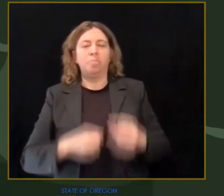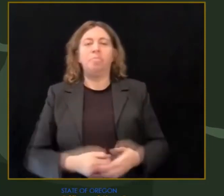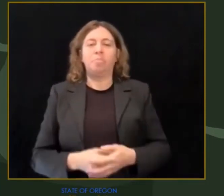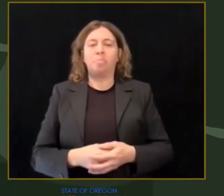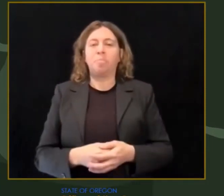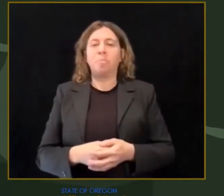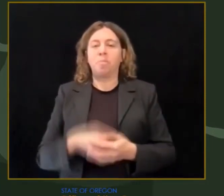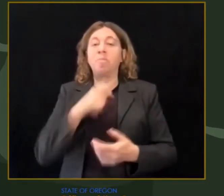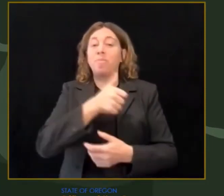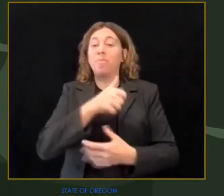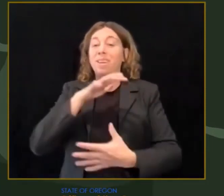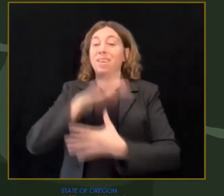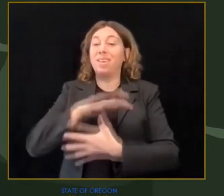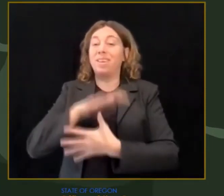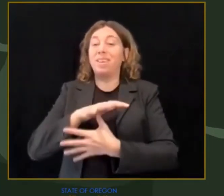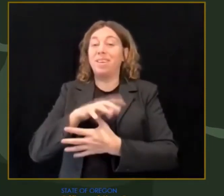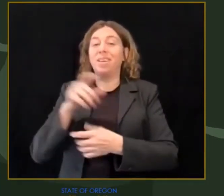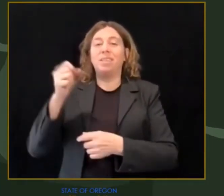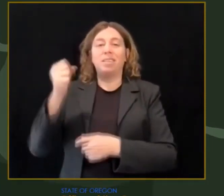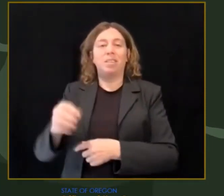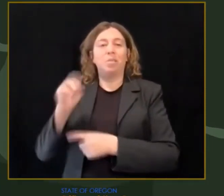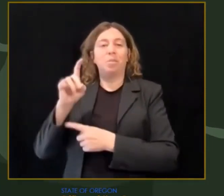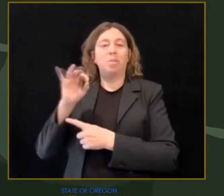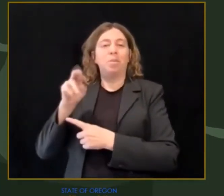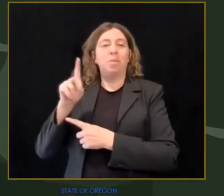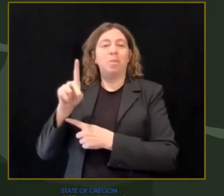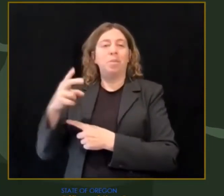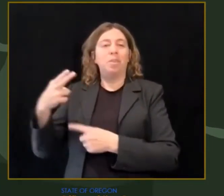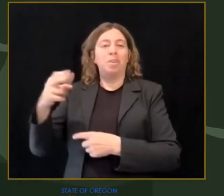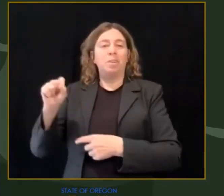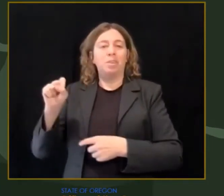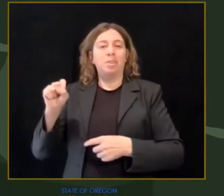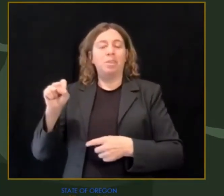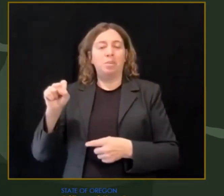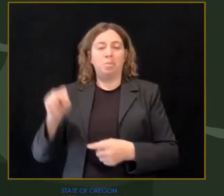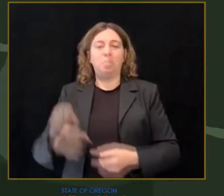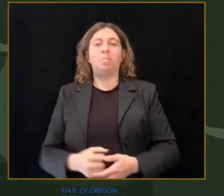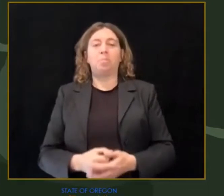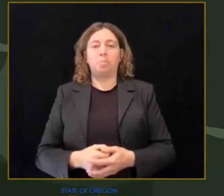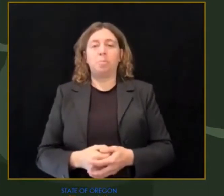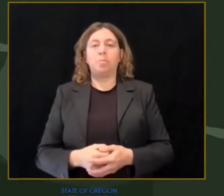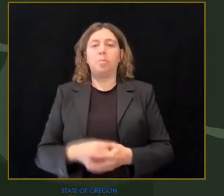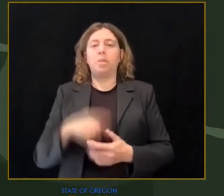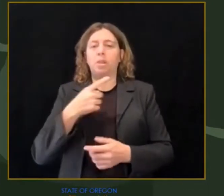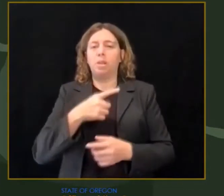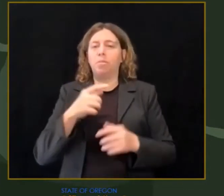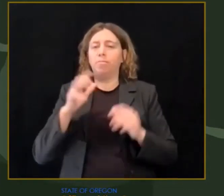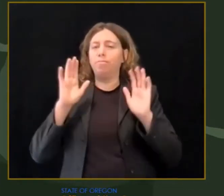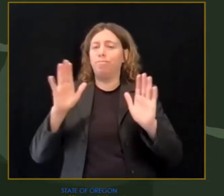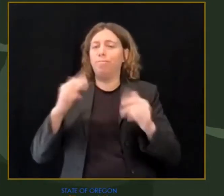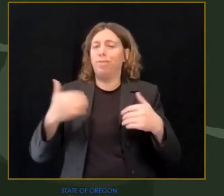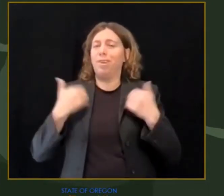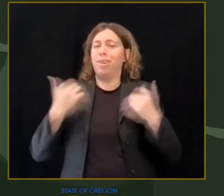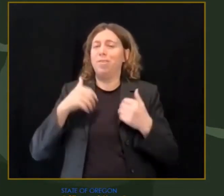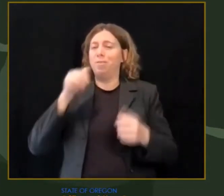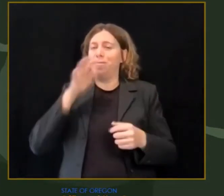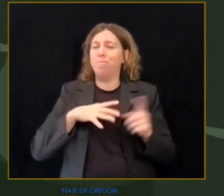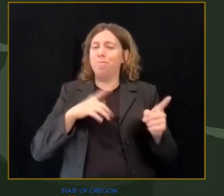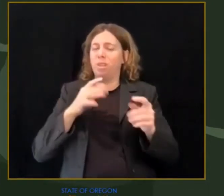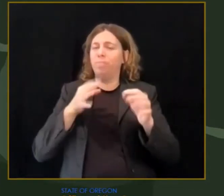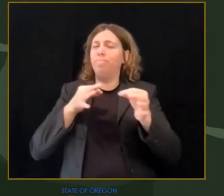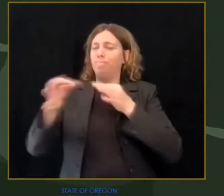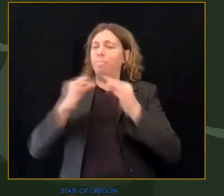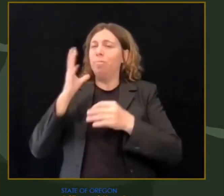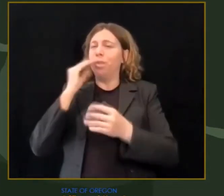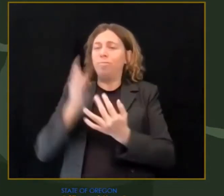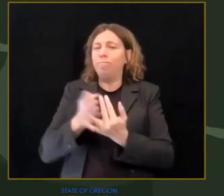young woman and will be sharing her experiences with us today. A recent study by